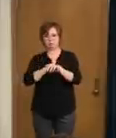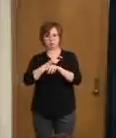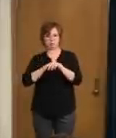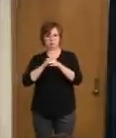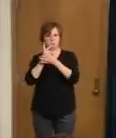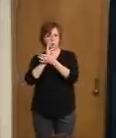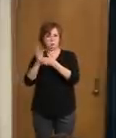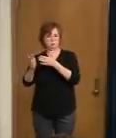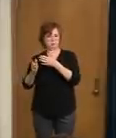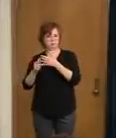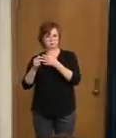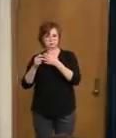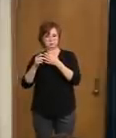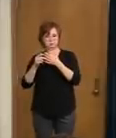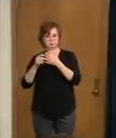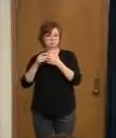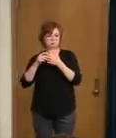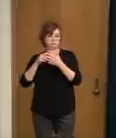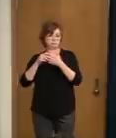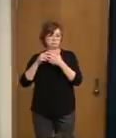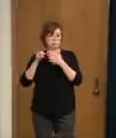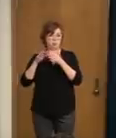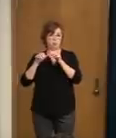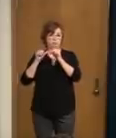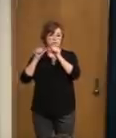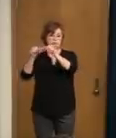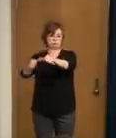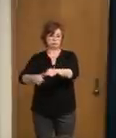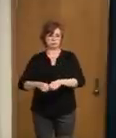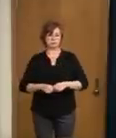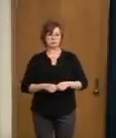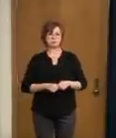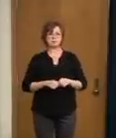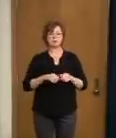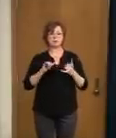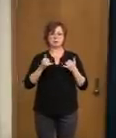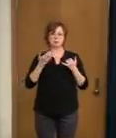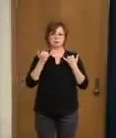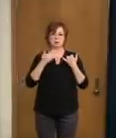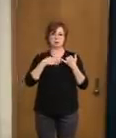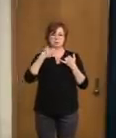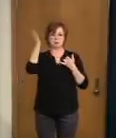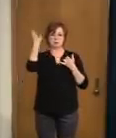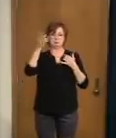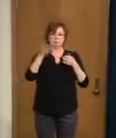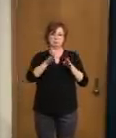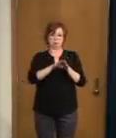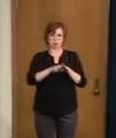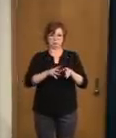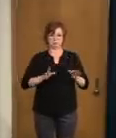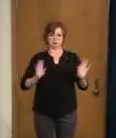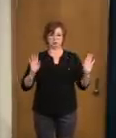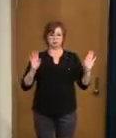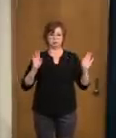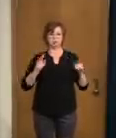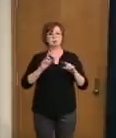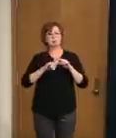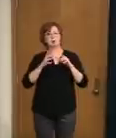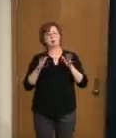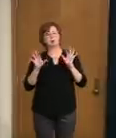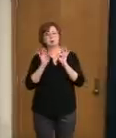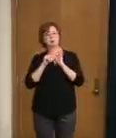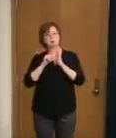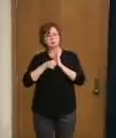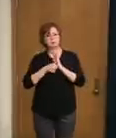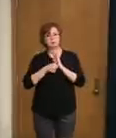longer. So with that, I'll maybe close this section of the presentation and just reiterate that we actually know